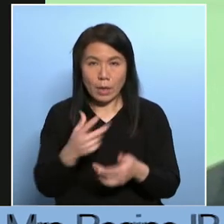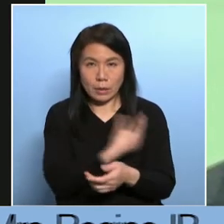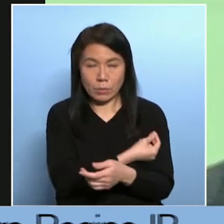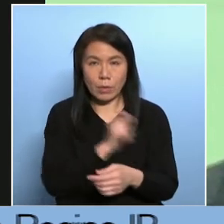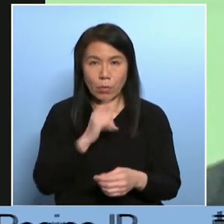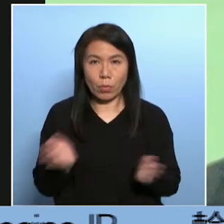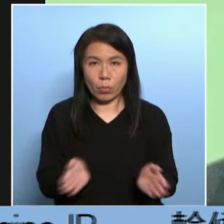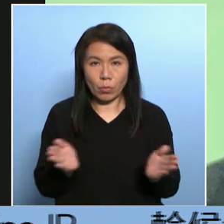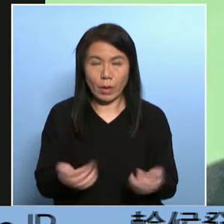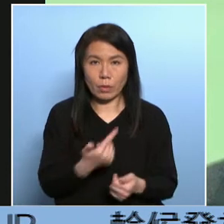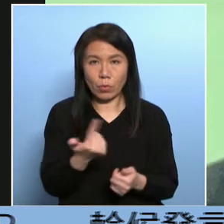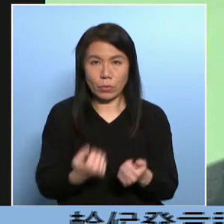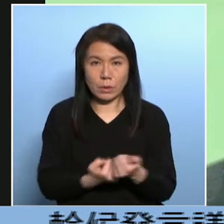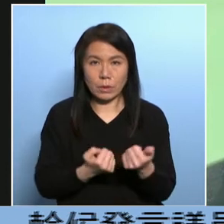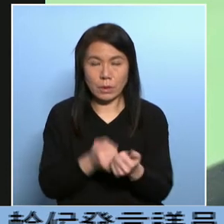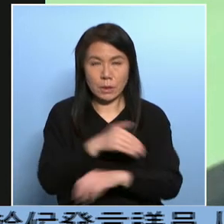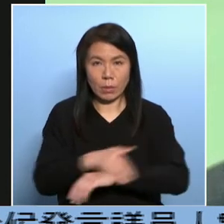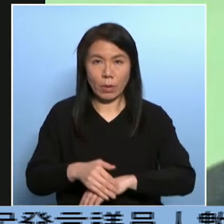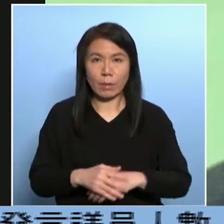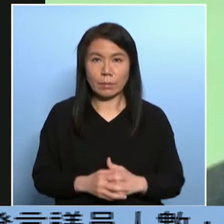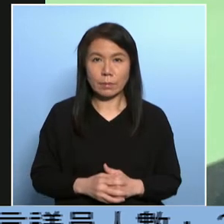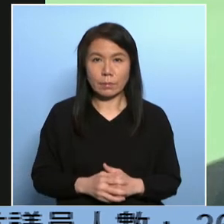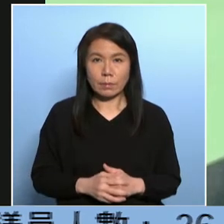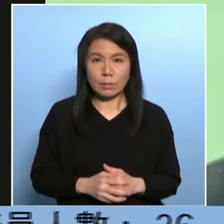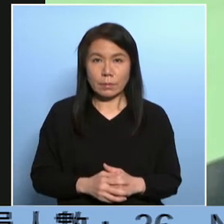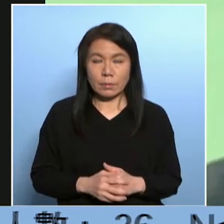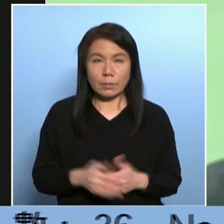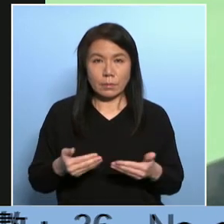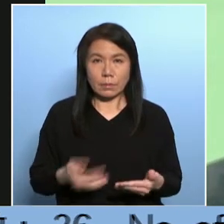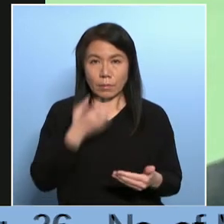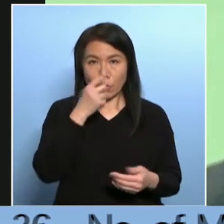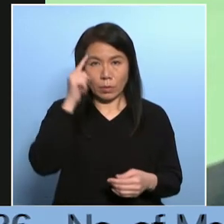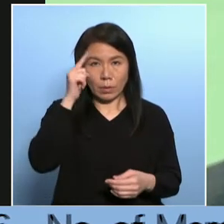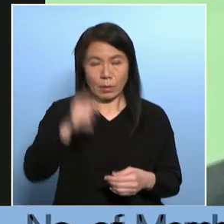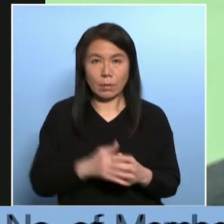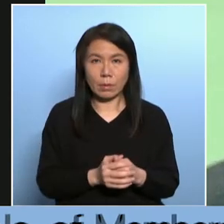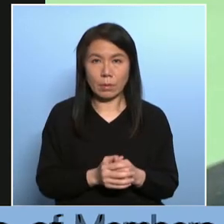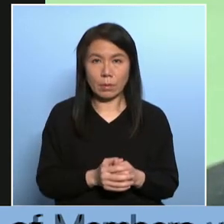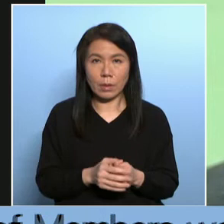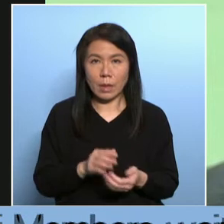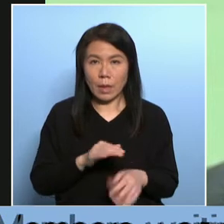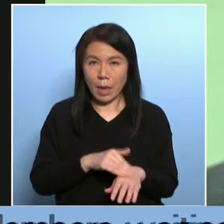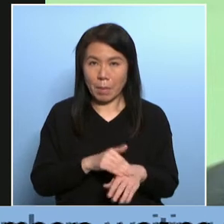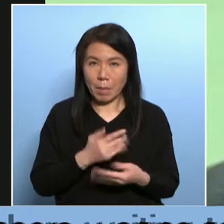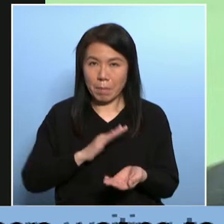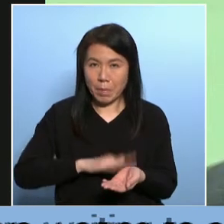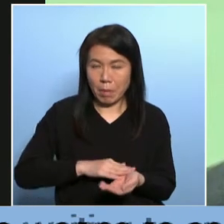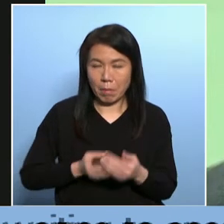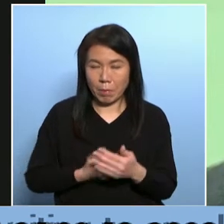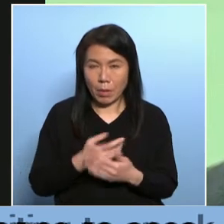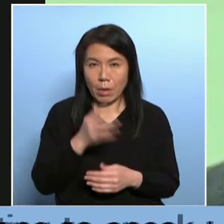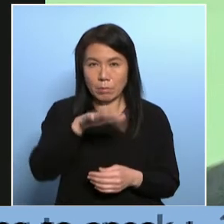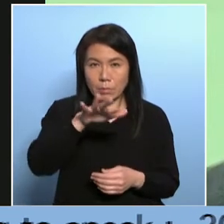this throughout the territory. And I would also encourage my peers to work together to do this. Well, the